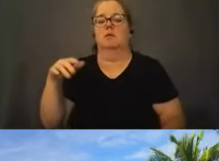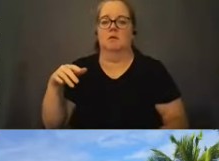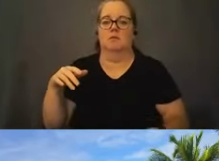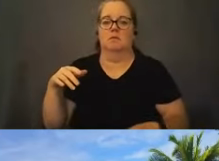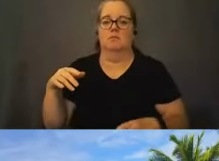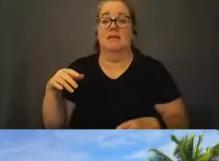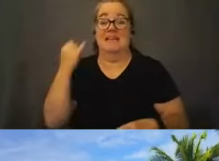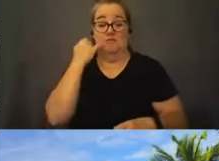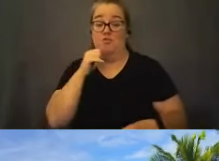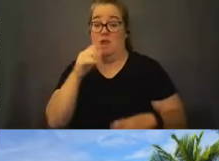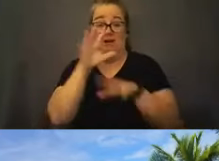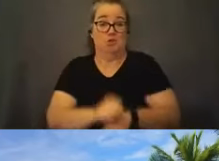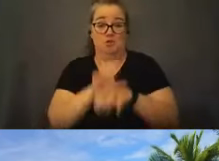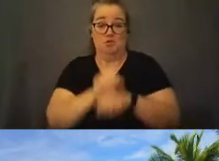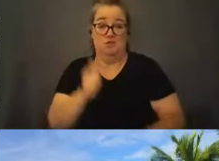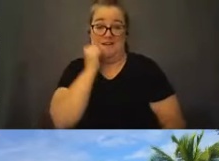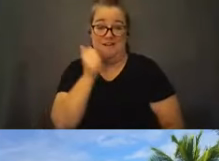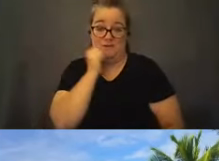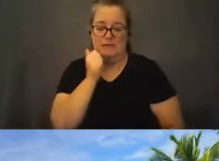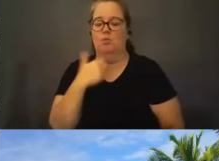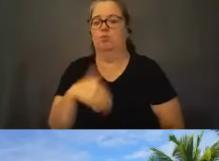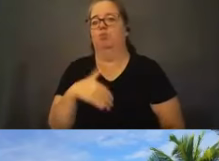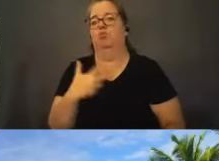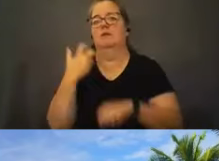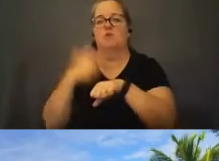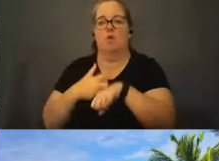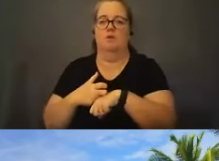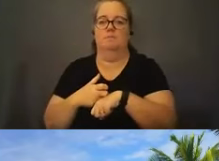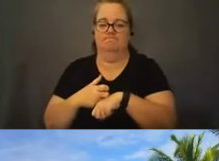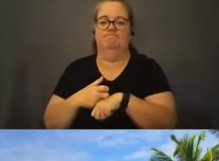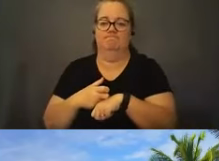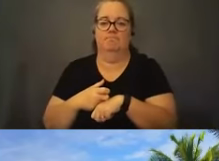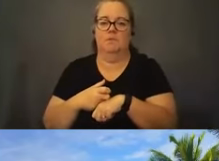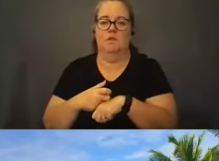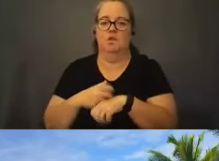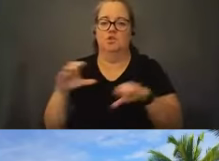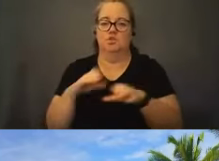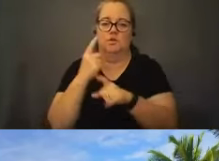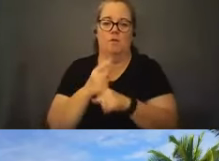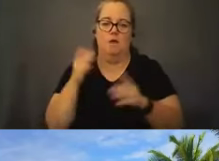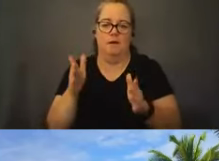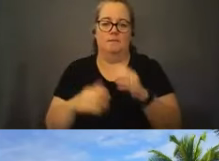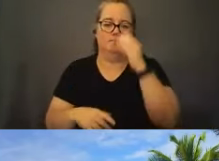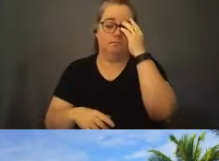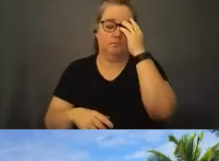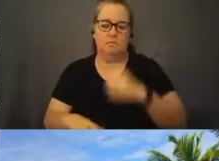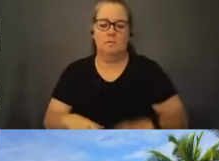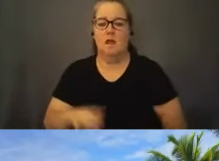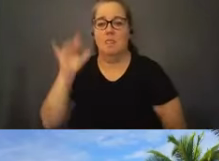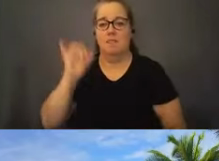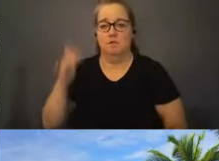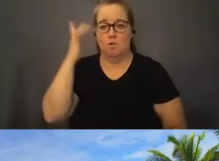used to doing it every day, it can be a little bit hard to do it correctly. So that's why we just